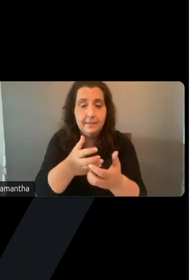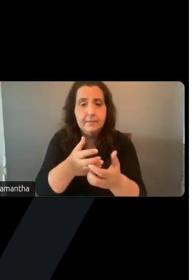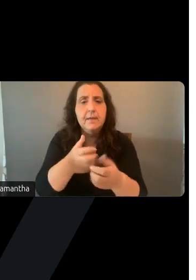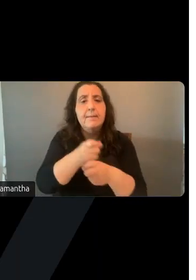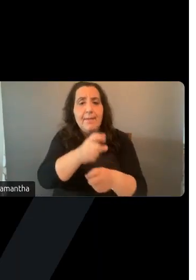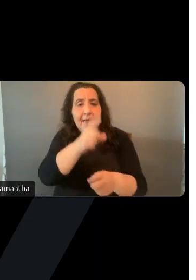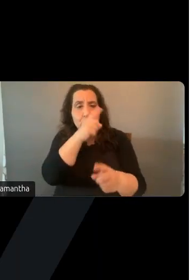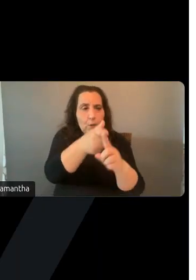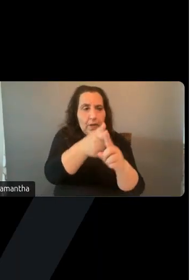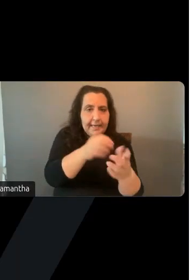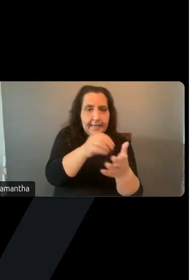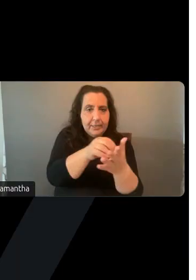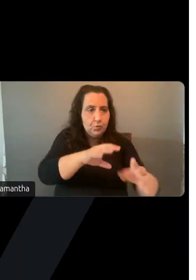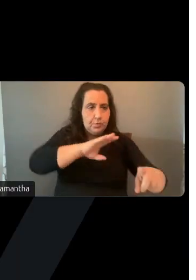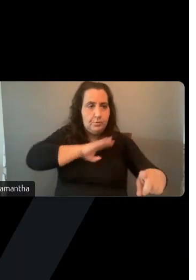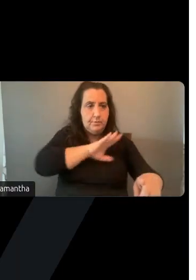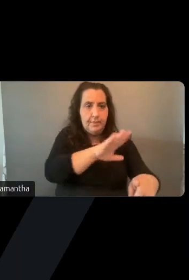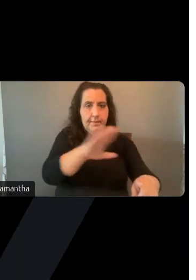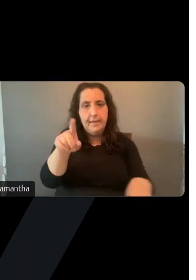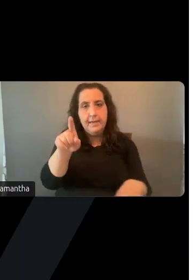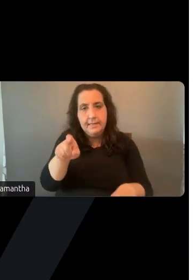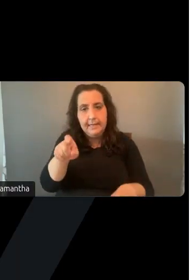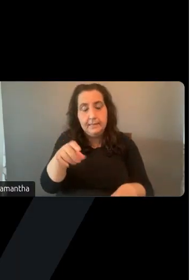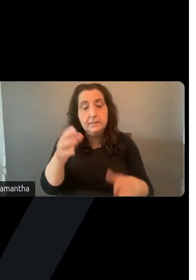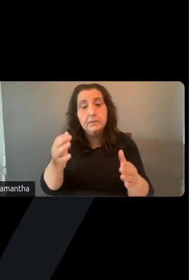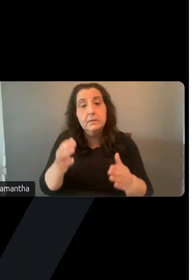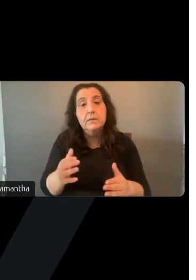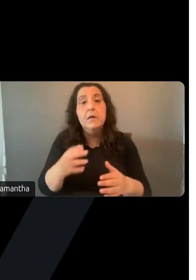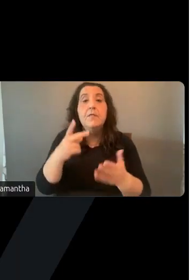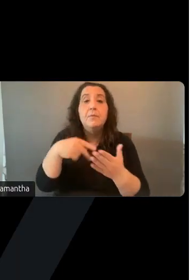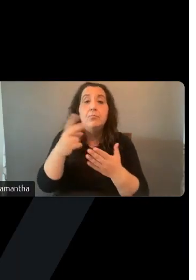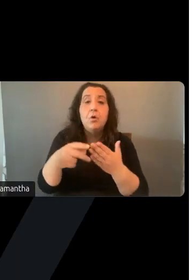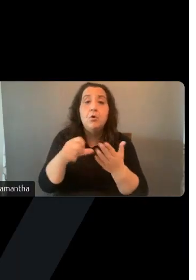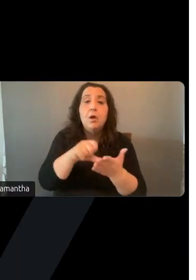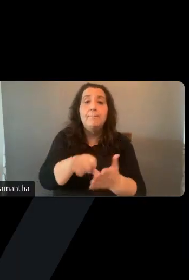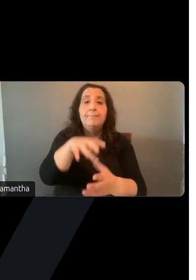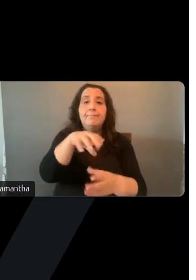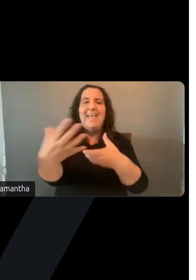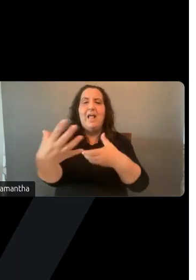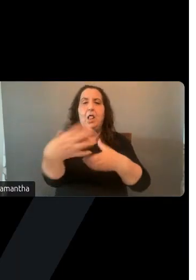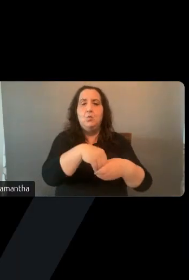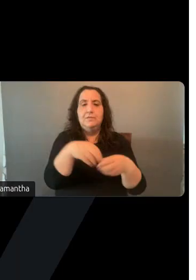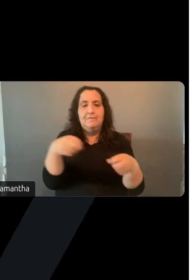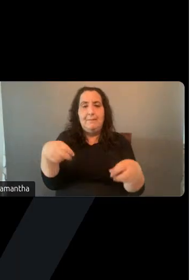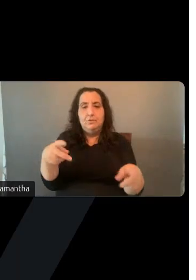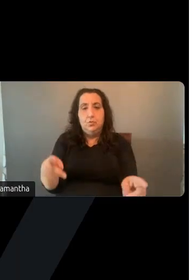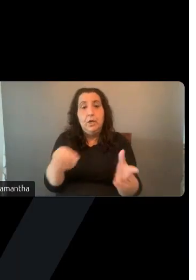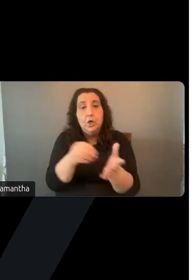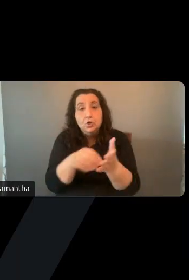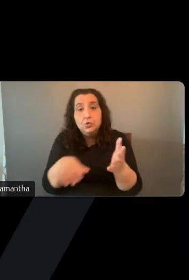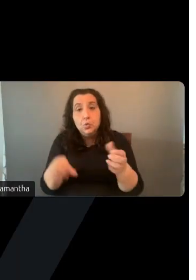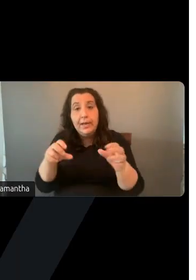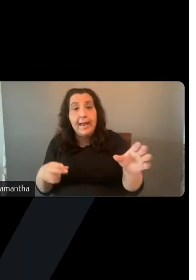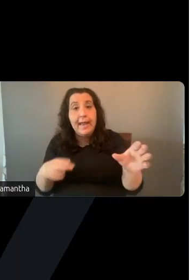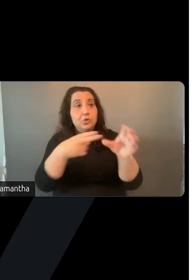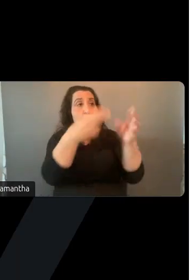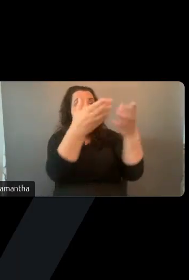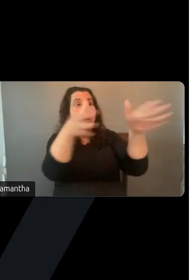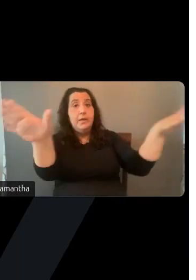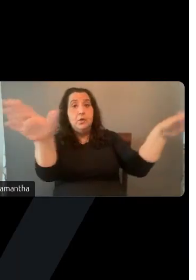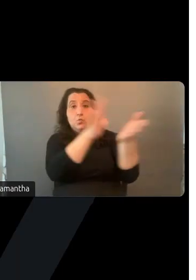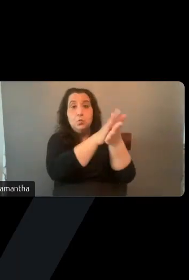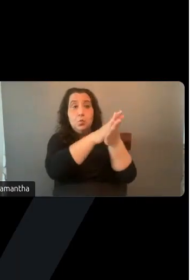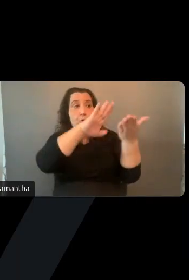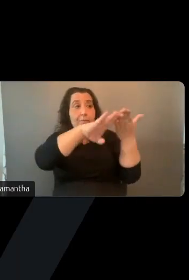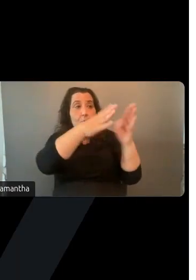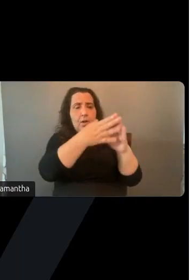each student, and the program emphasizes inclusive opportunities for students to join the school community and engage